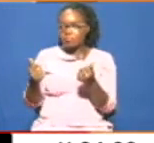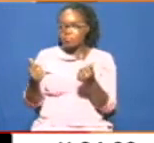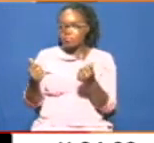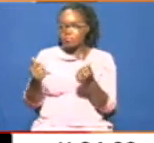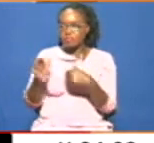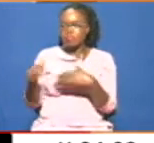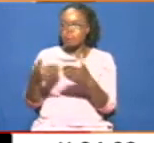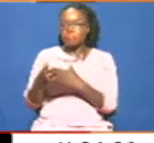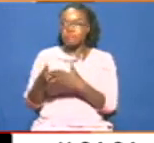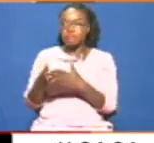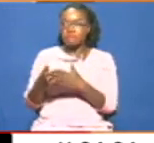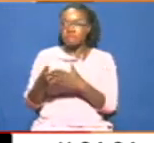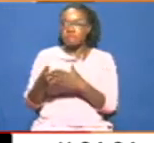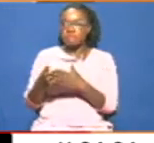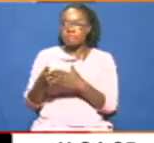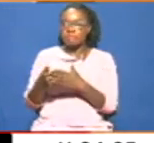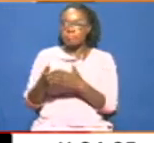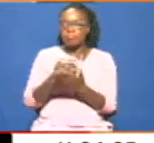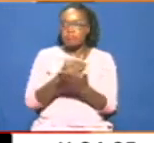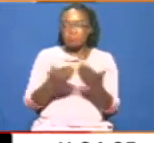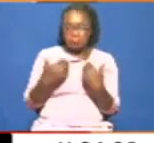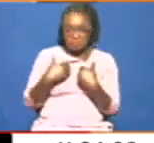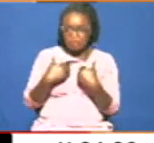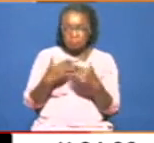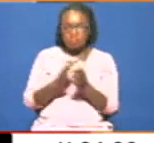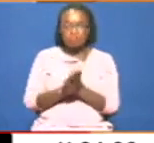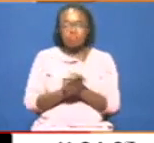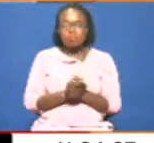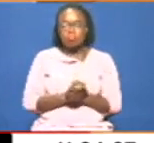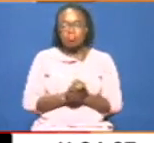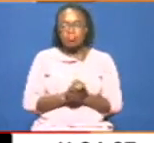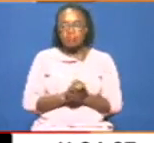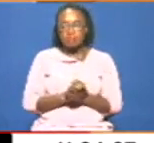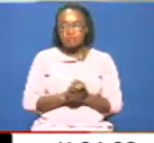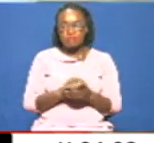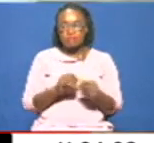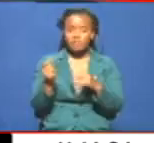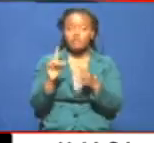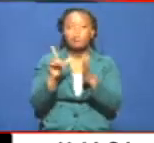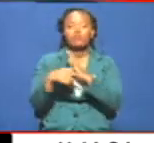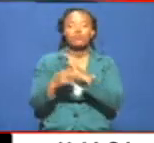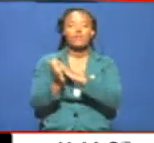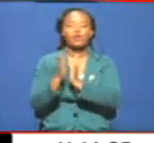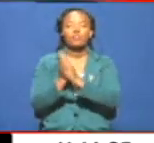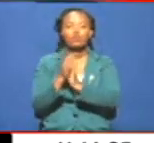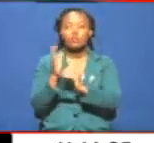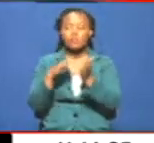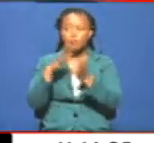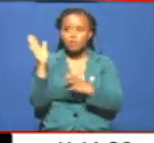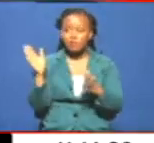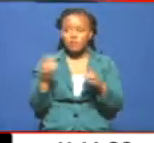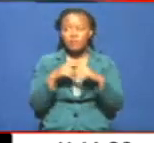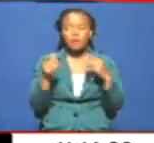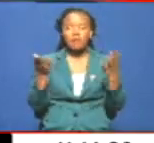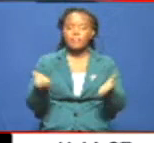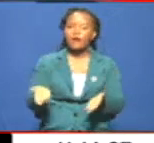have a part to play. All right. Yeah. Right. We will continue with this conversation in a bit, but now we come back to studio